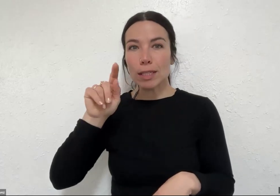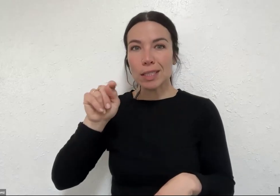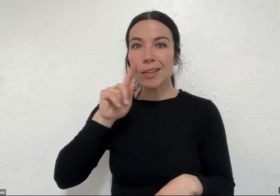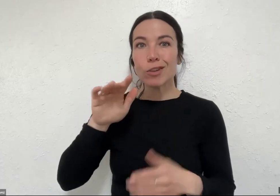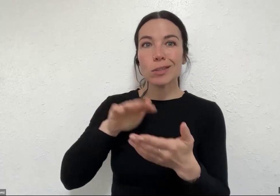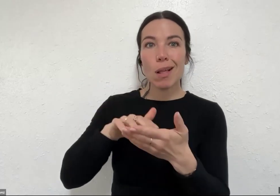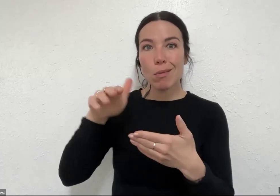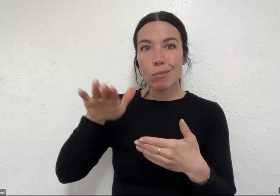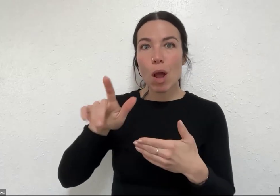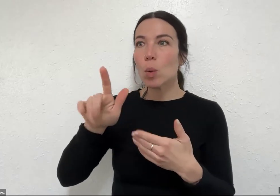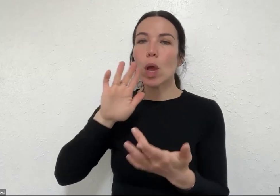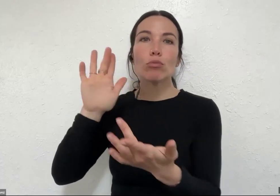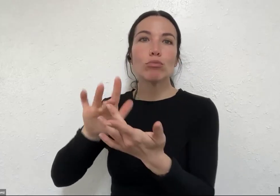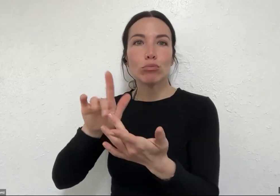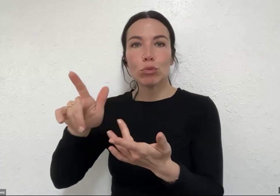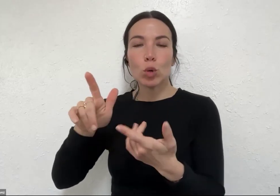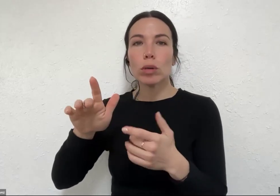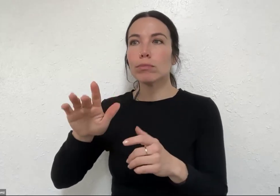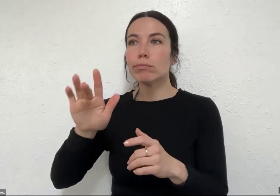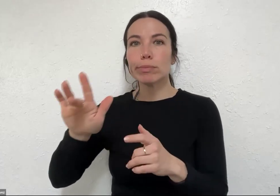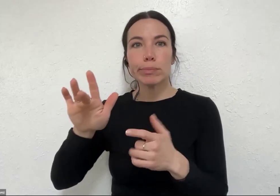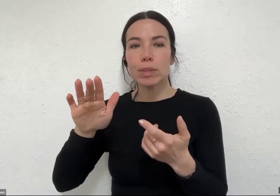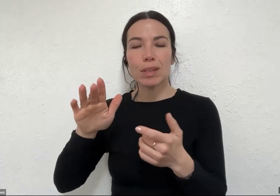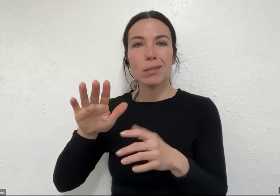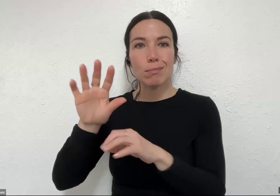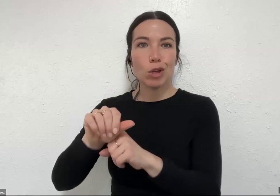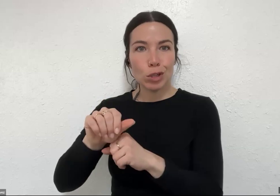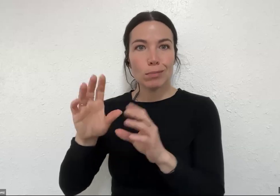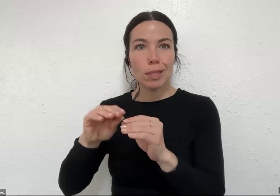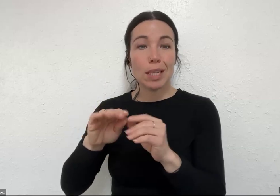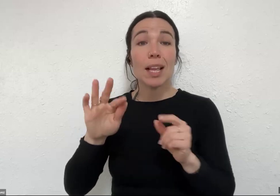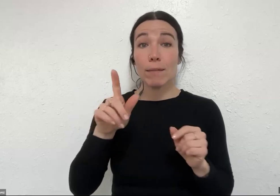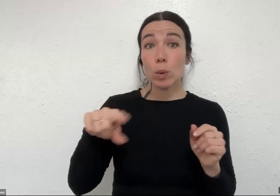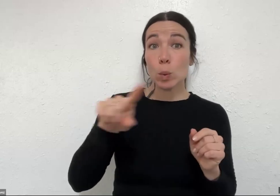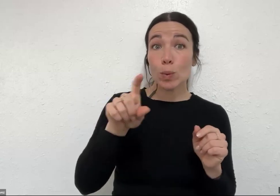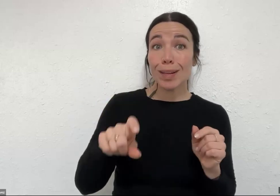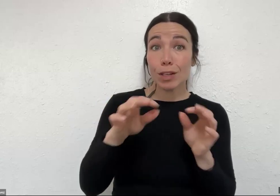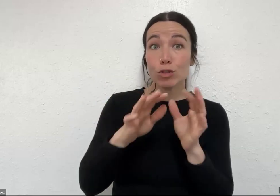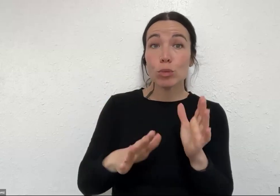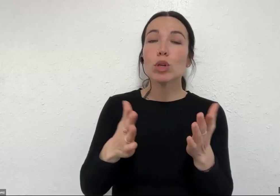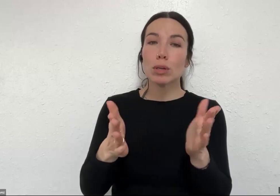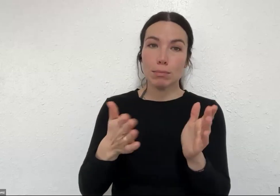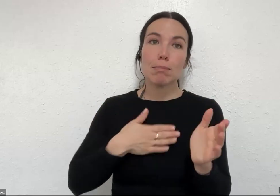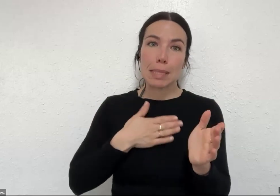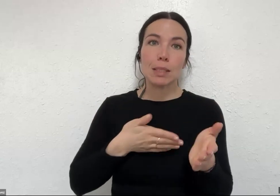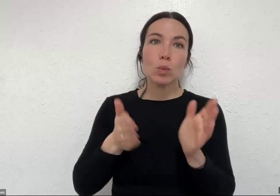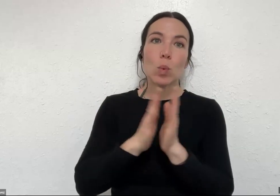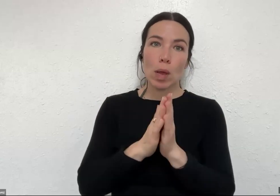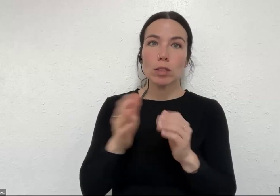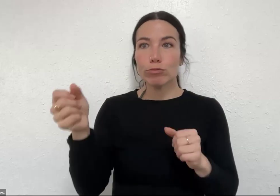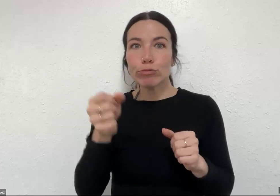with me. If you do need interpreting, please request an interpreter. And